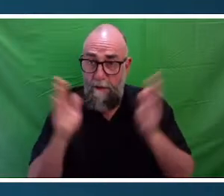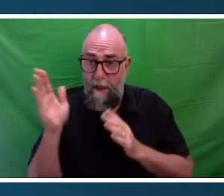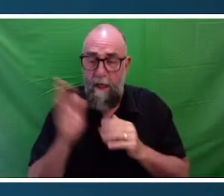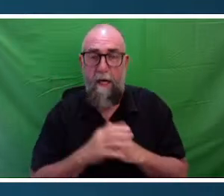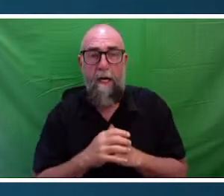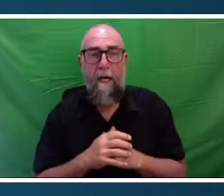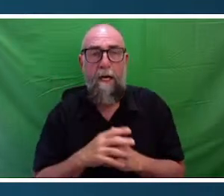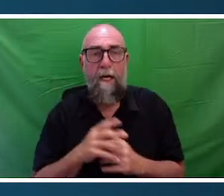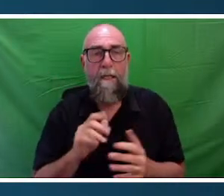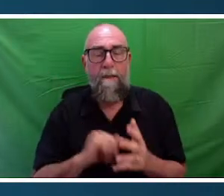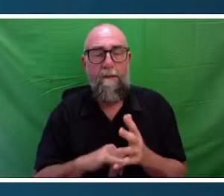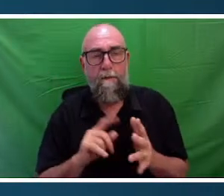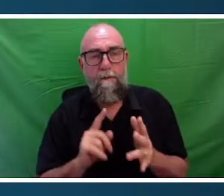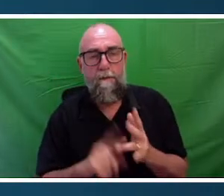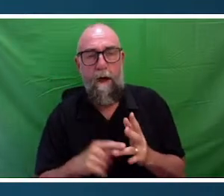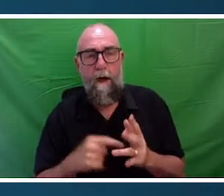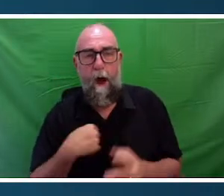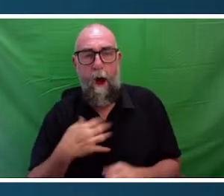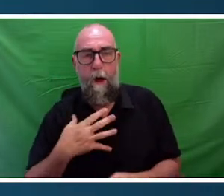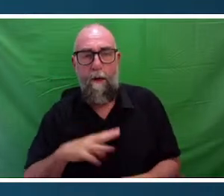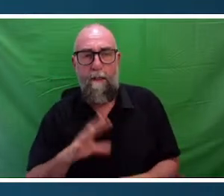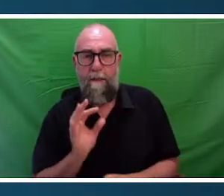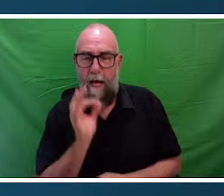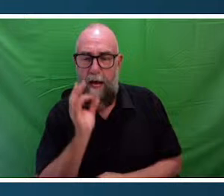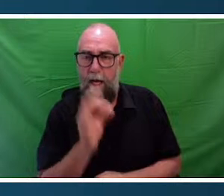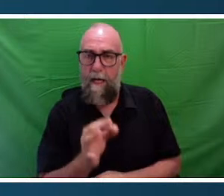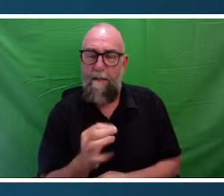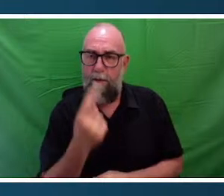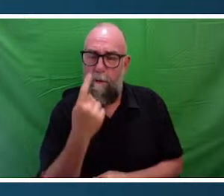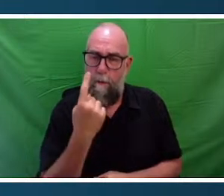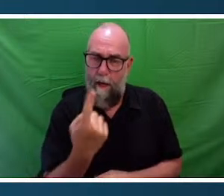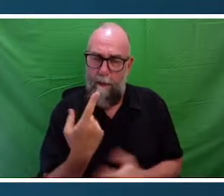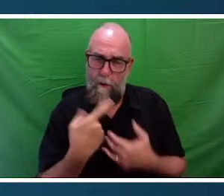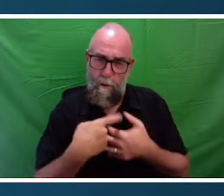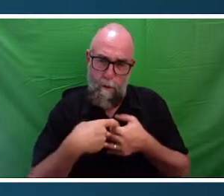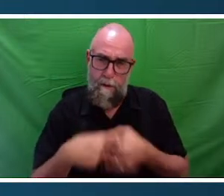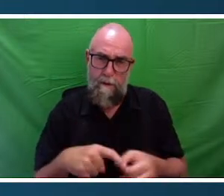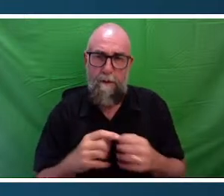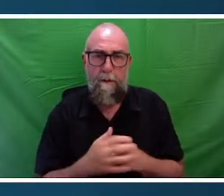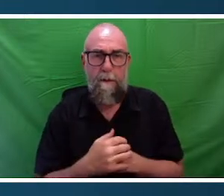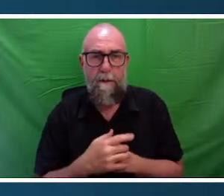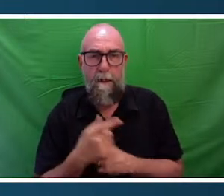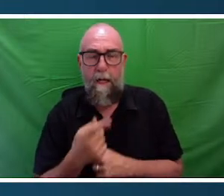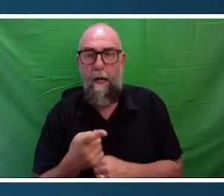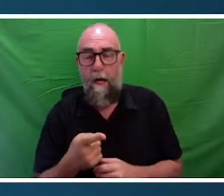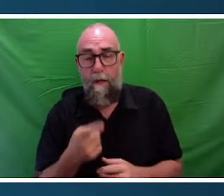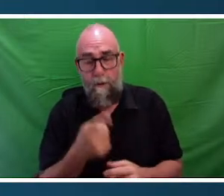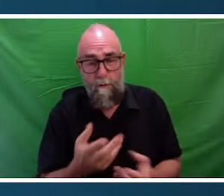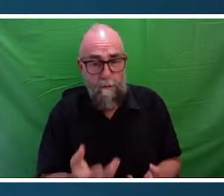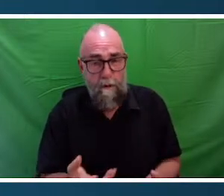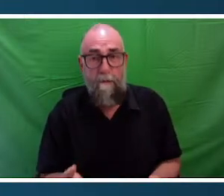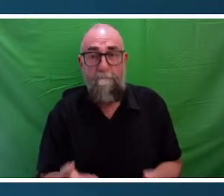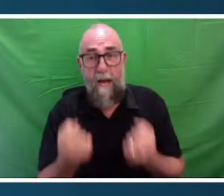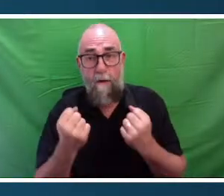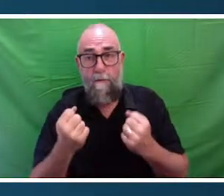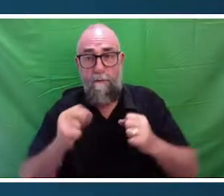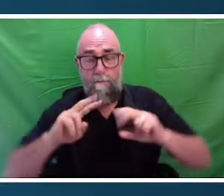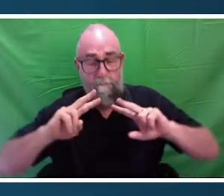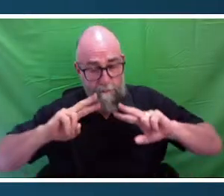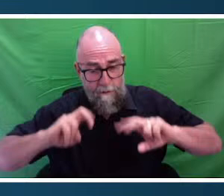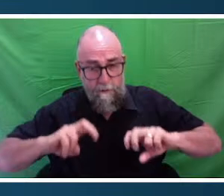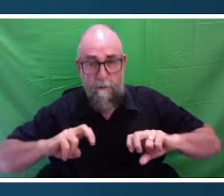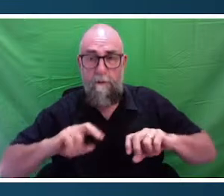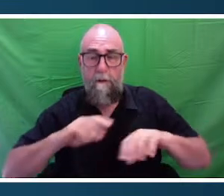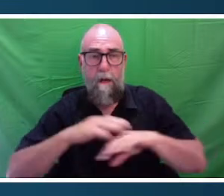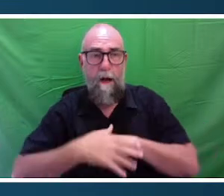off with one looming question that I've heard several times. You know, are the findings at odds with recent concerns on